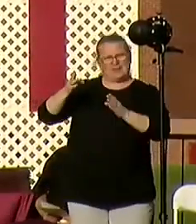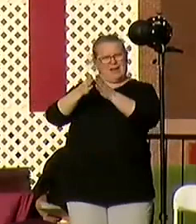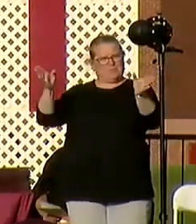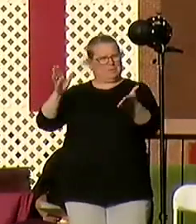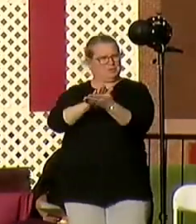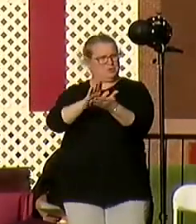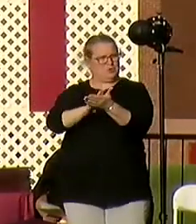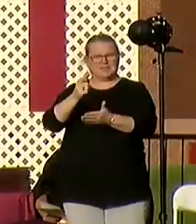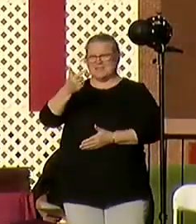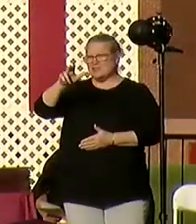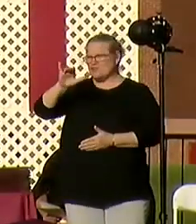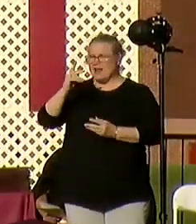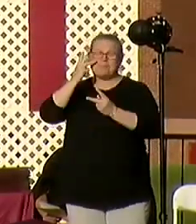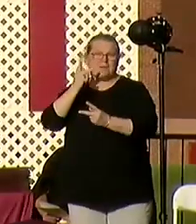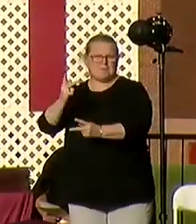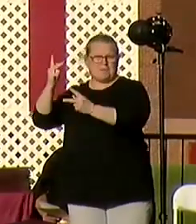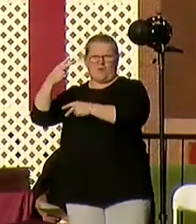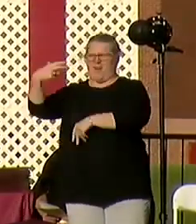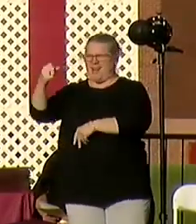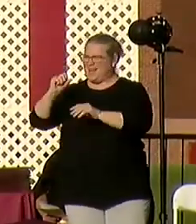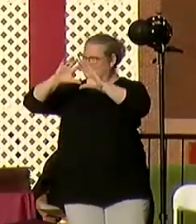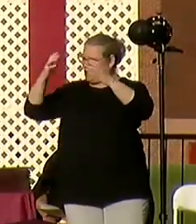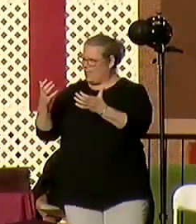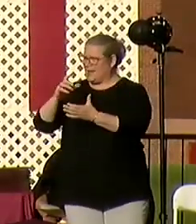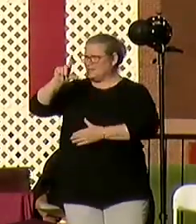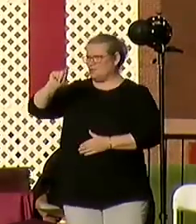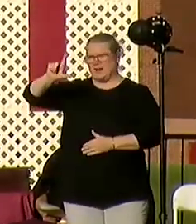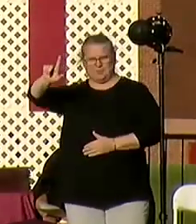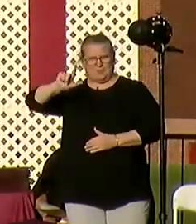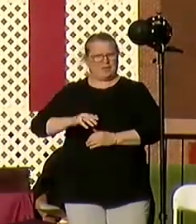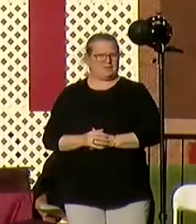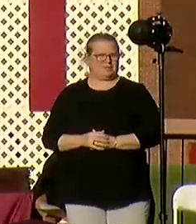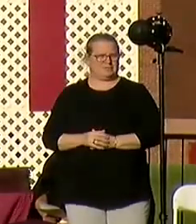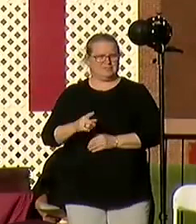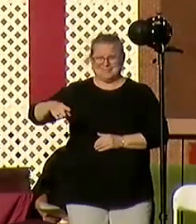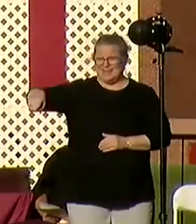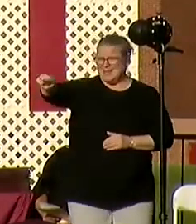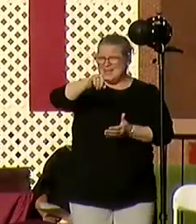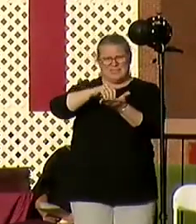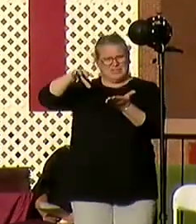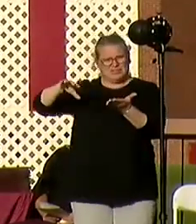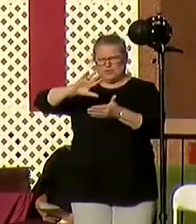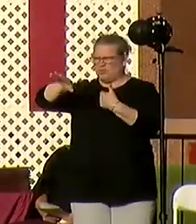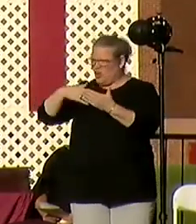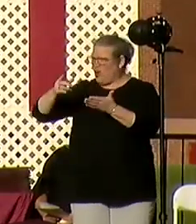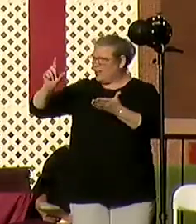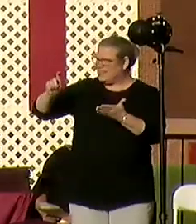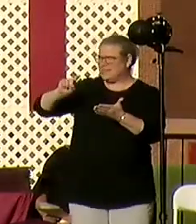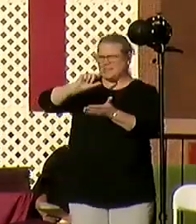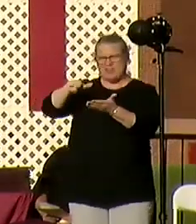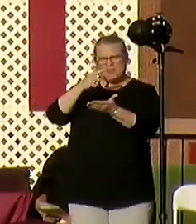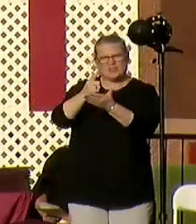School class of 2021. These students have fulfilled all the necessary